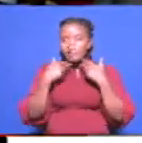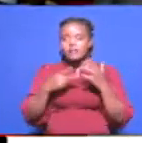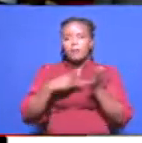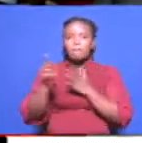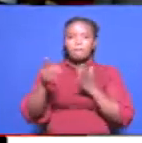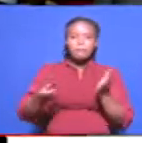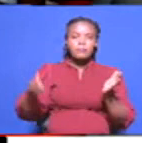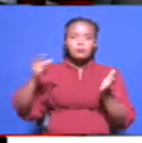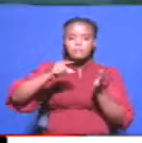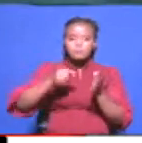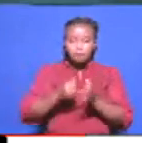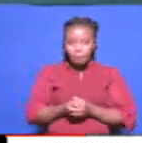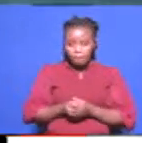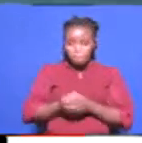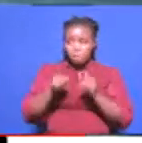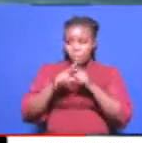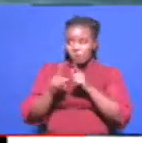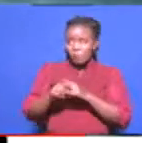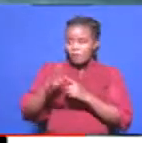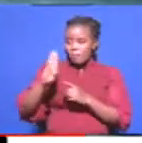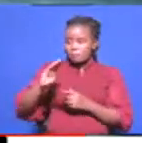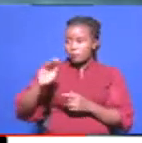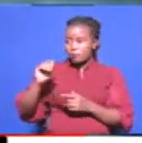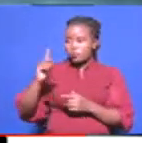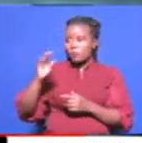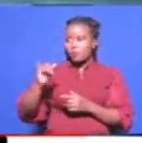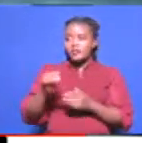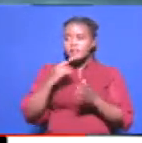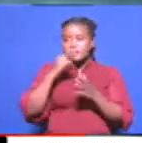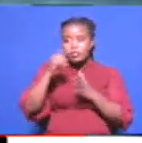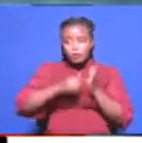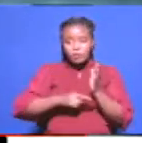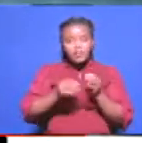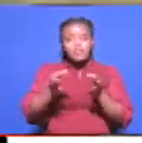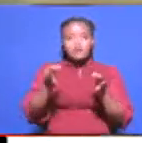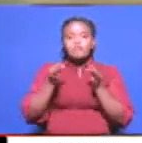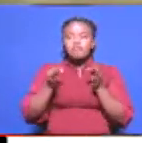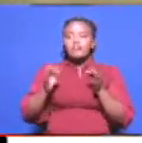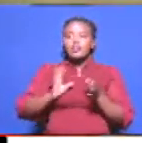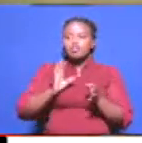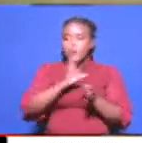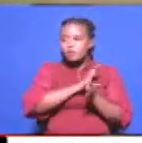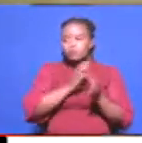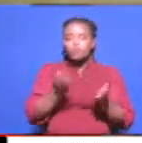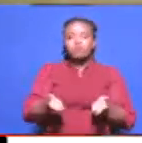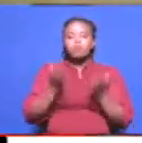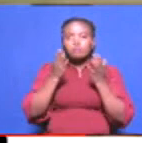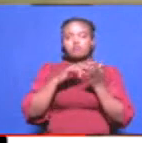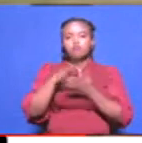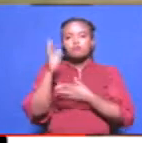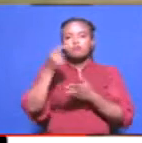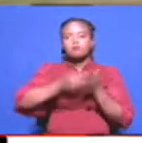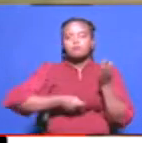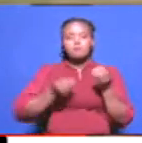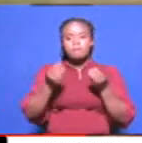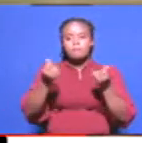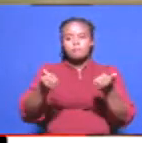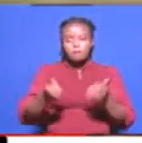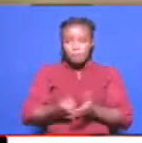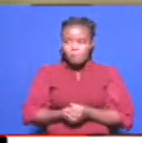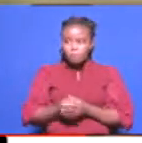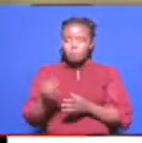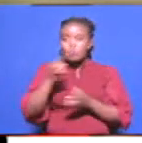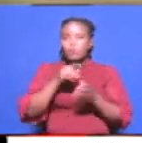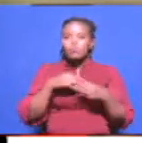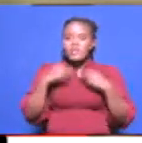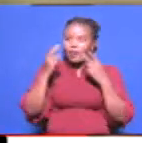According to Mbadi, the Finance Committee will provide solutions to the high cost of living. We are already seeing with our own eyes that there's going to be a